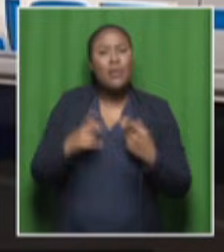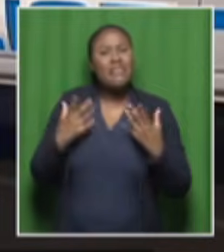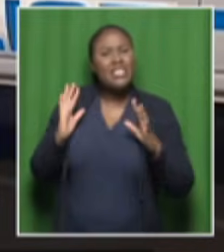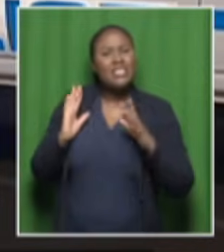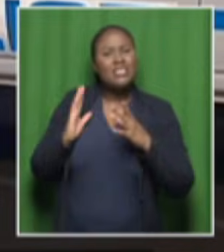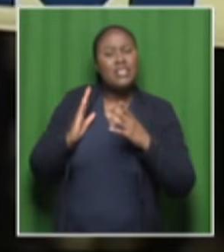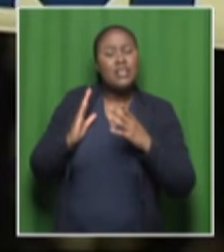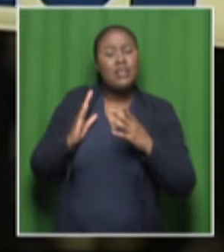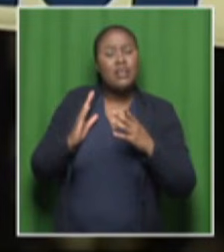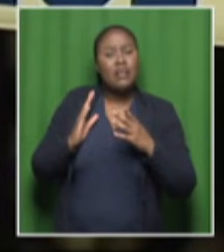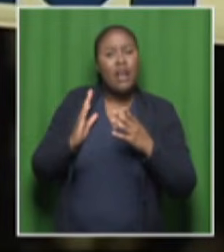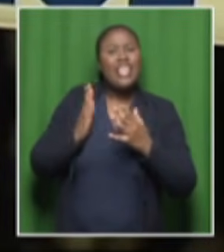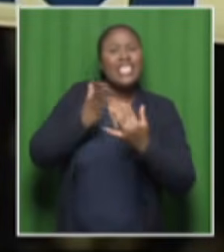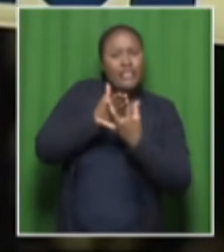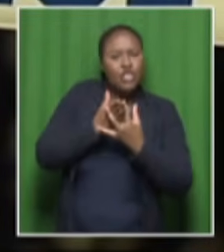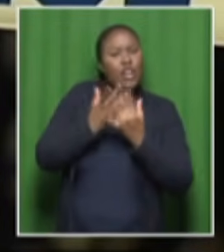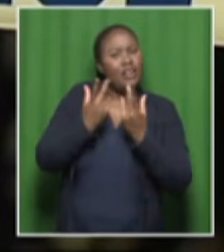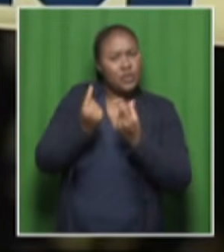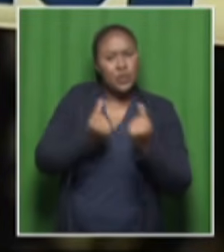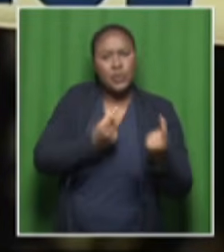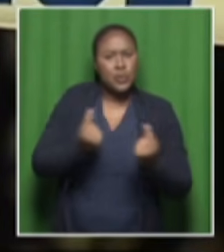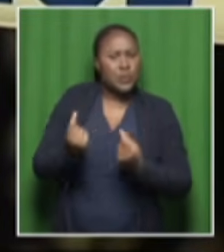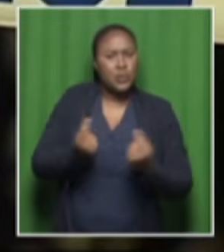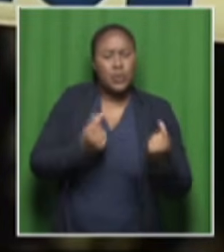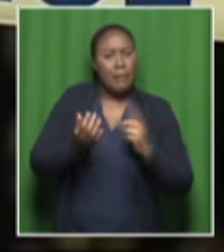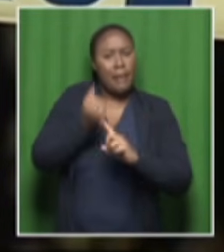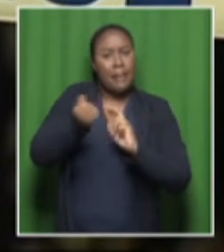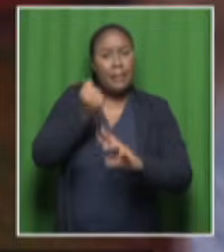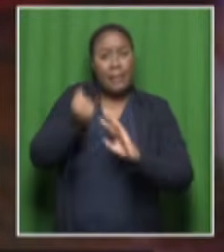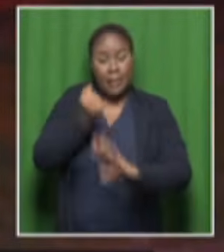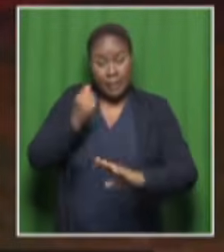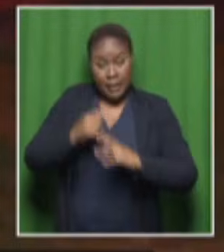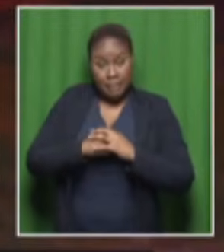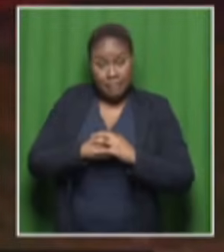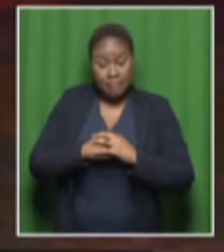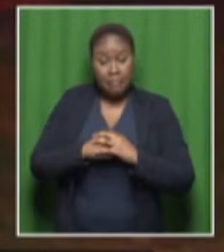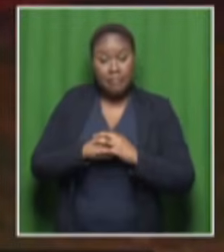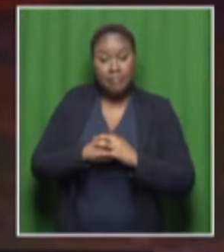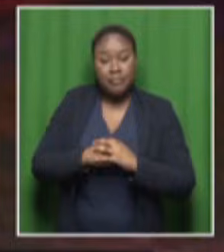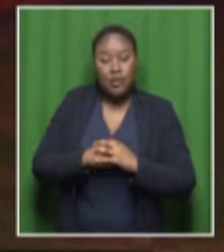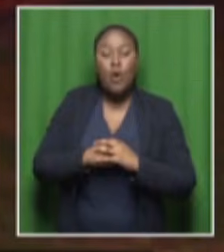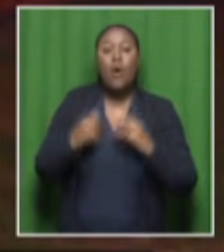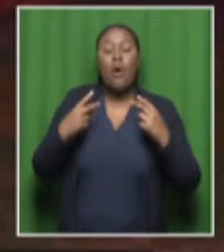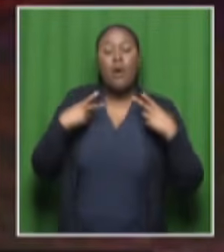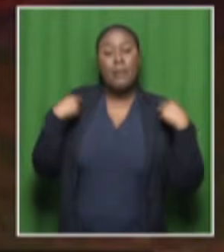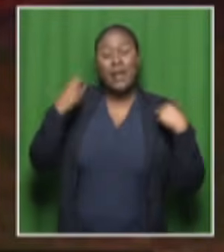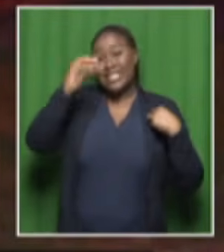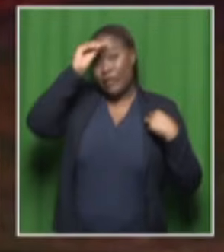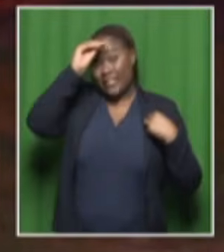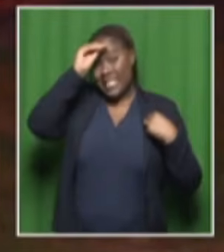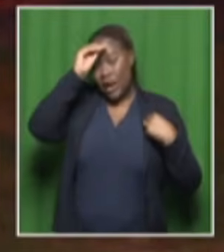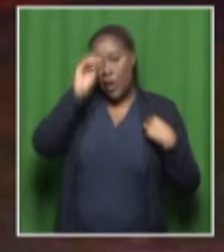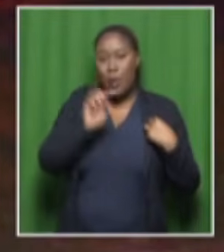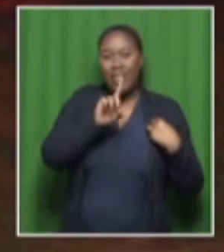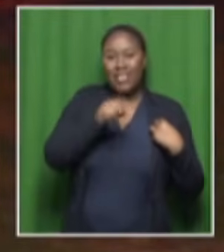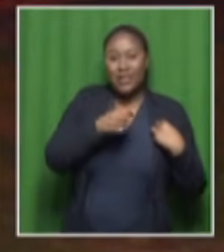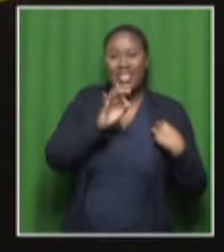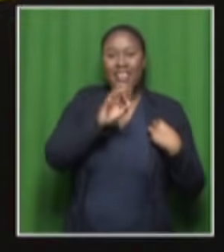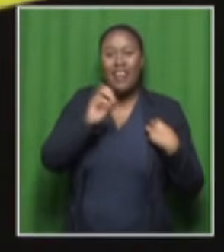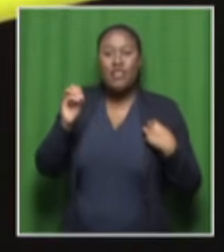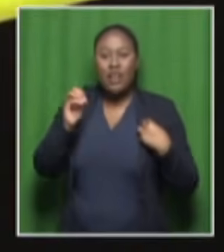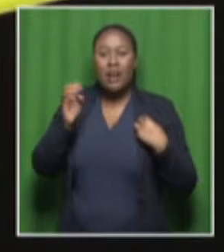the only province that has ultimately stepped in, and we have 1,300 LEAP officers, and Mitchells Plain, Delft,